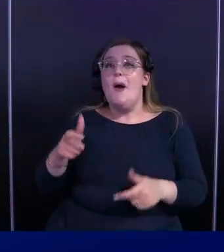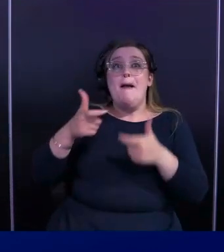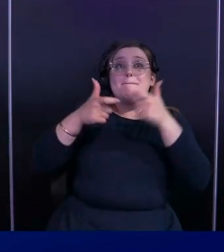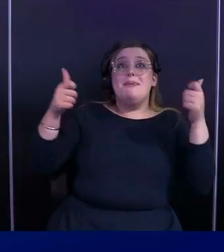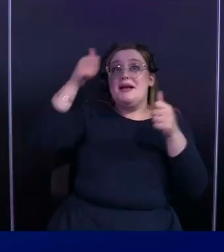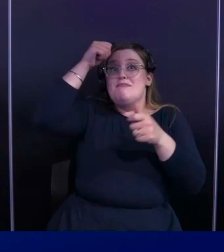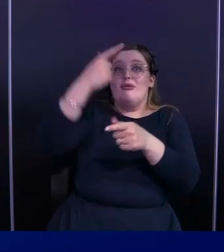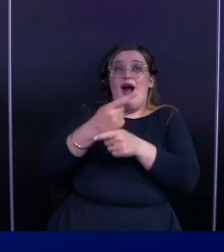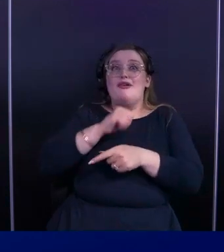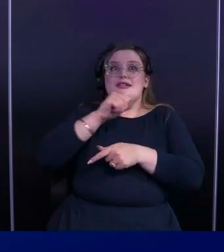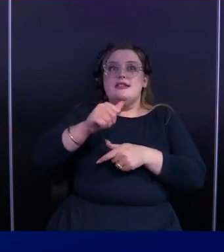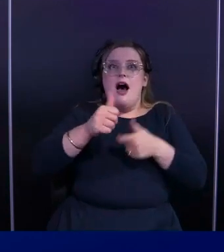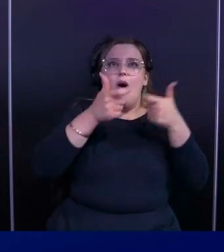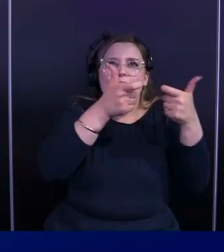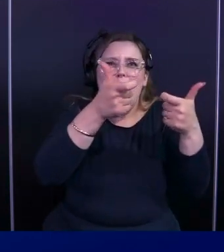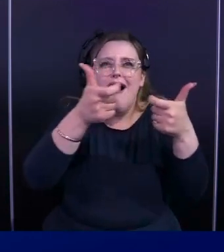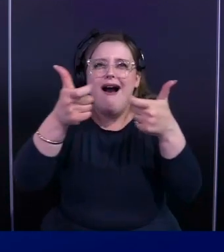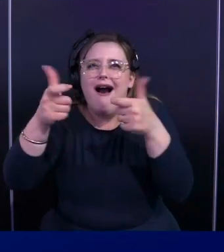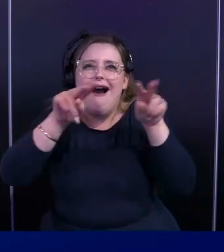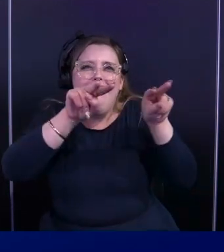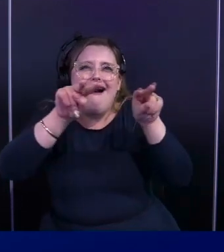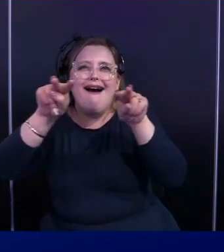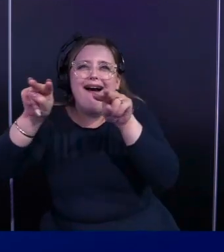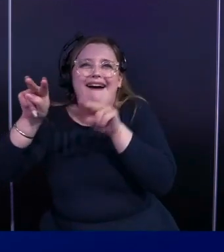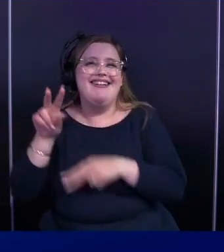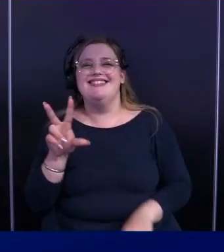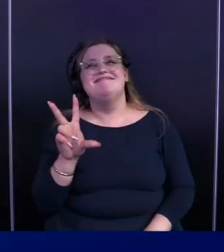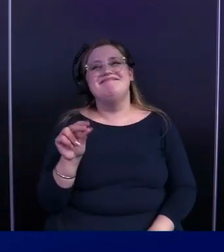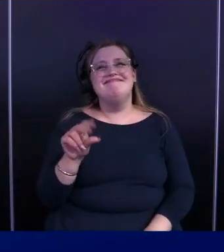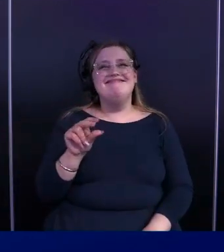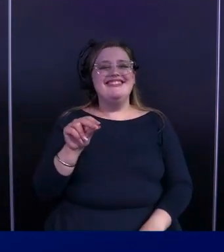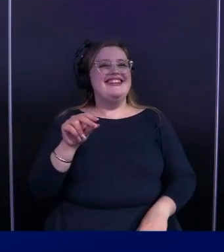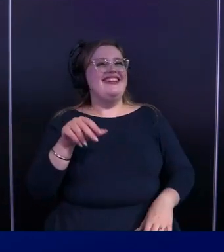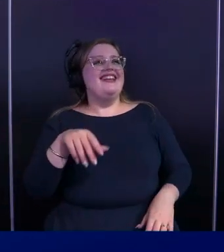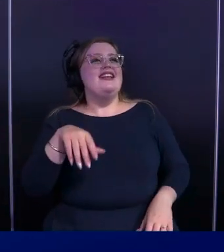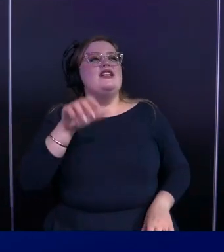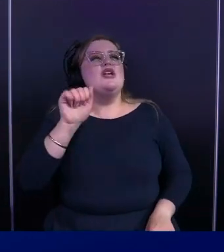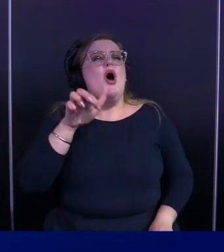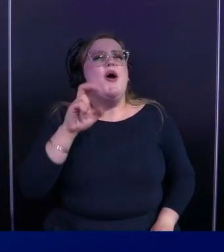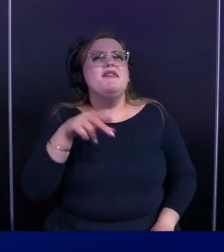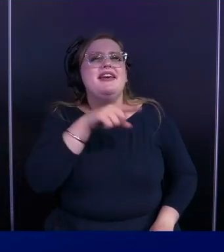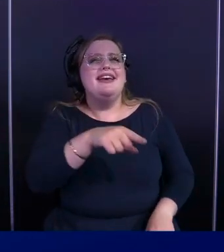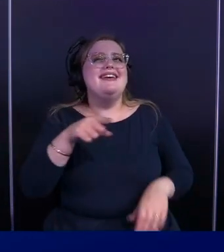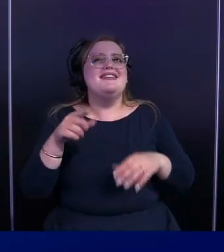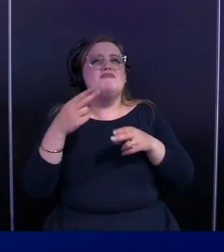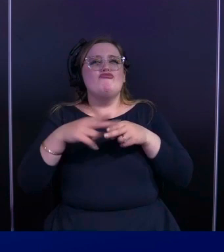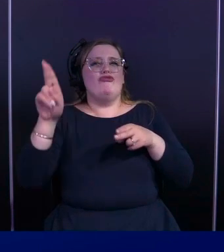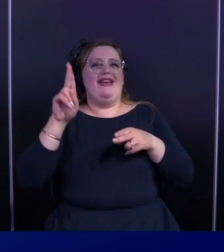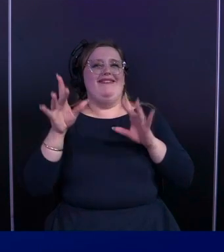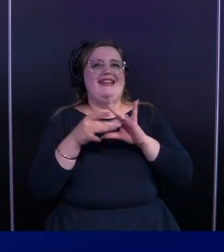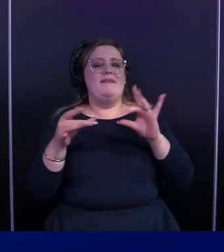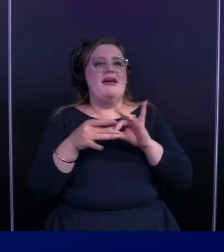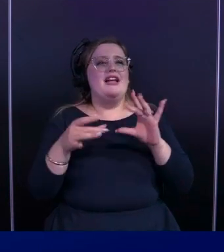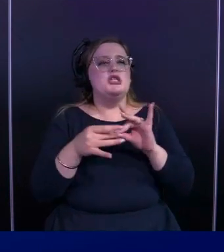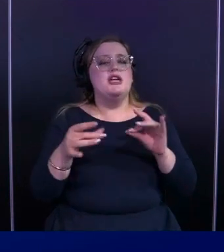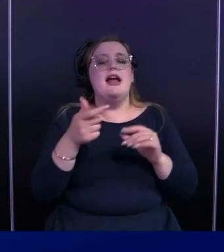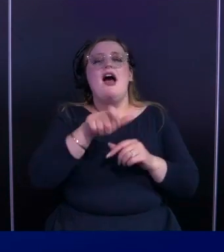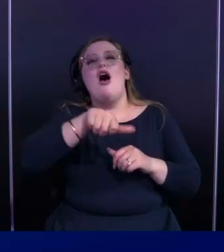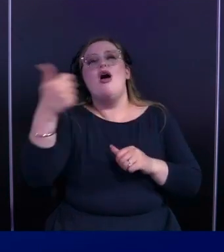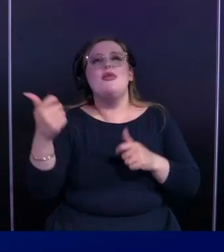saying. Right. Well, and the other thing that I think that Arvind only briefly touched on is another key element is